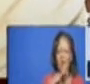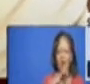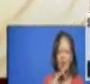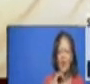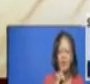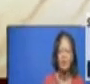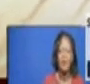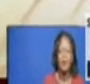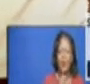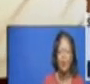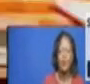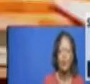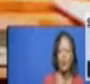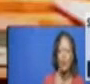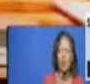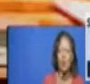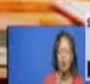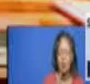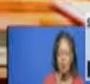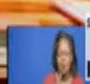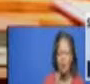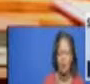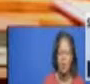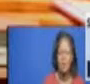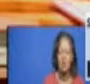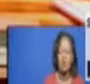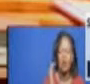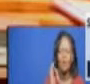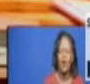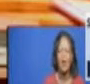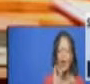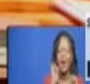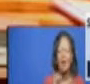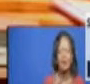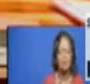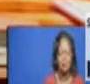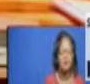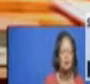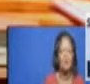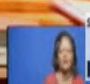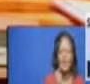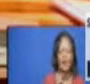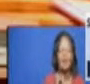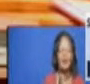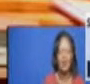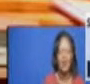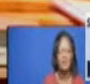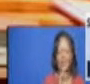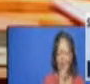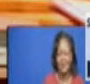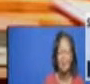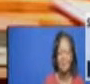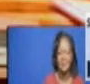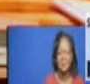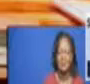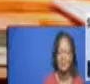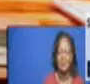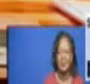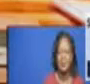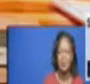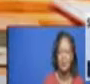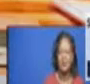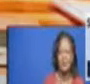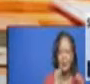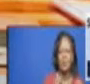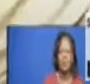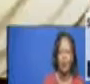age 100 years, and I hope I can reach that age, Mr. Speaker. Chairman, to this